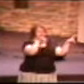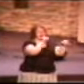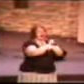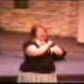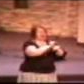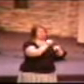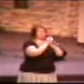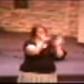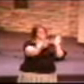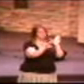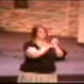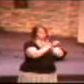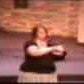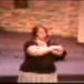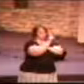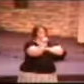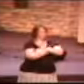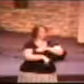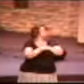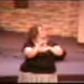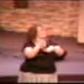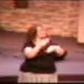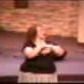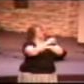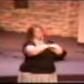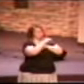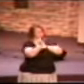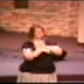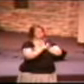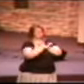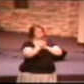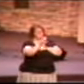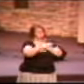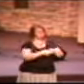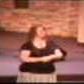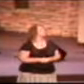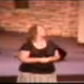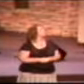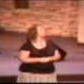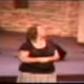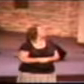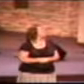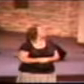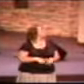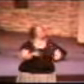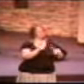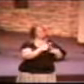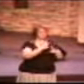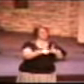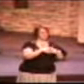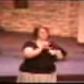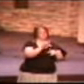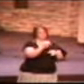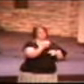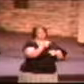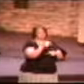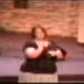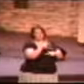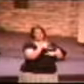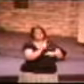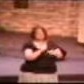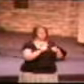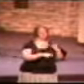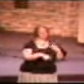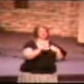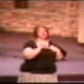picture that was taken on our whale-watching tour. And then the glaciers and the ice